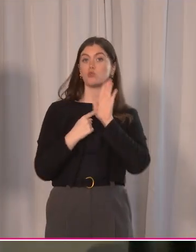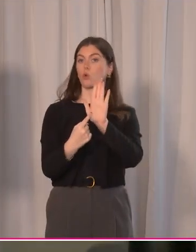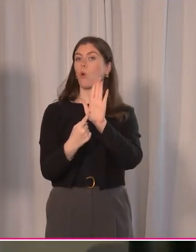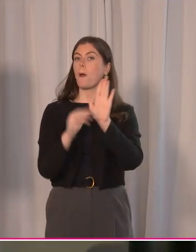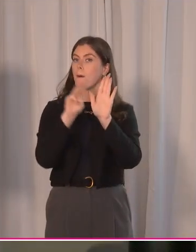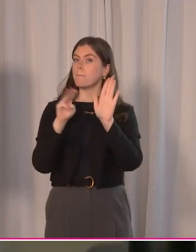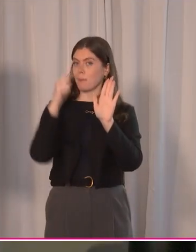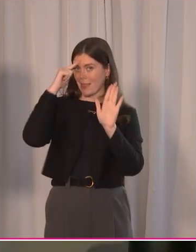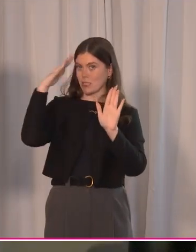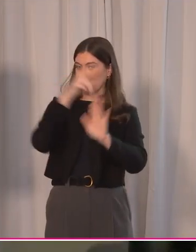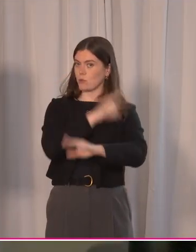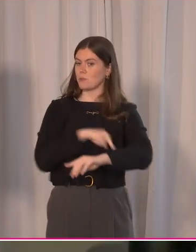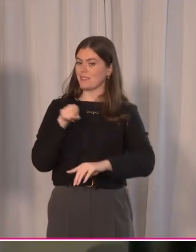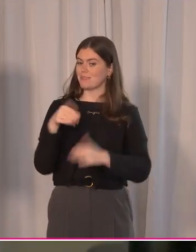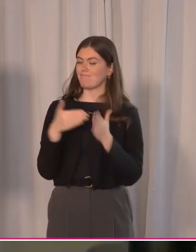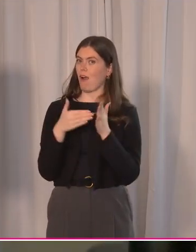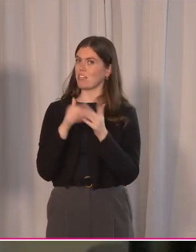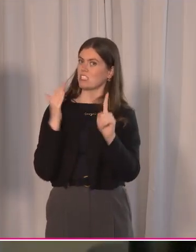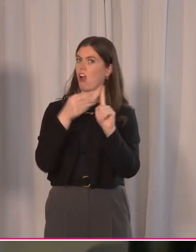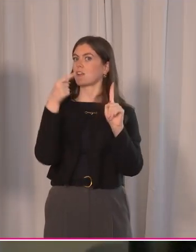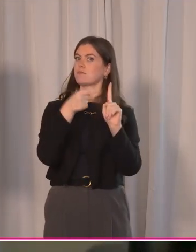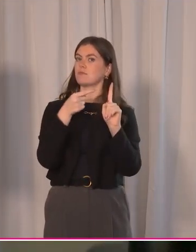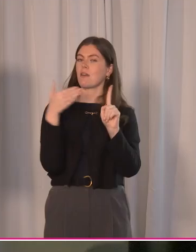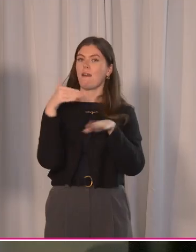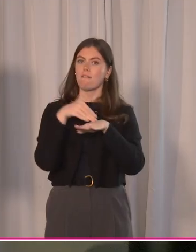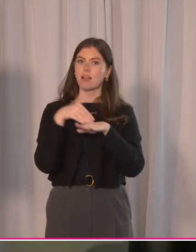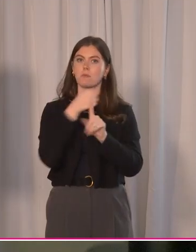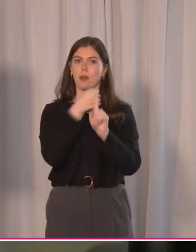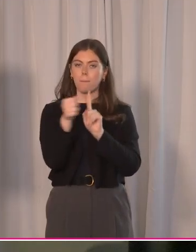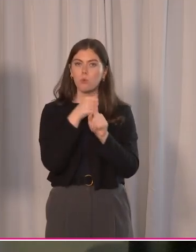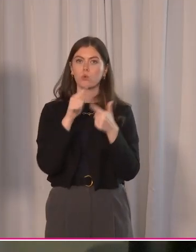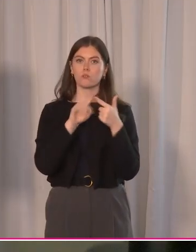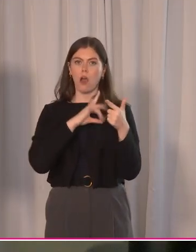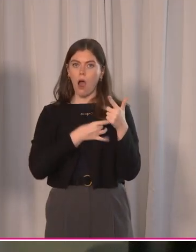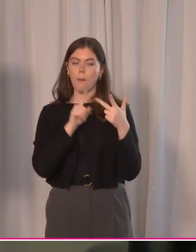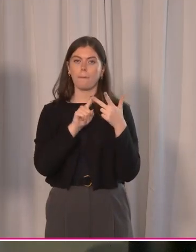intellectual disabilities are targeted and they are the victims of abuse, harm and